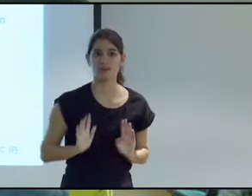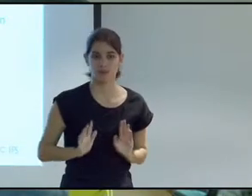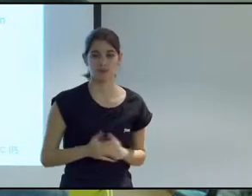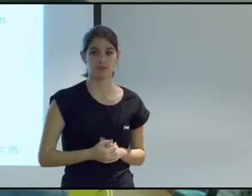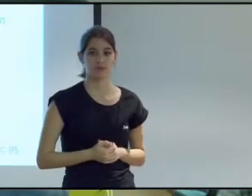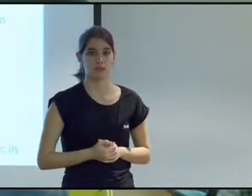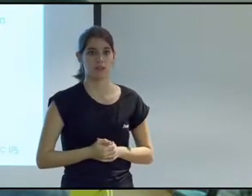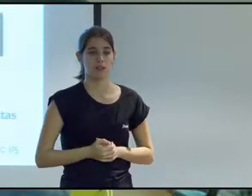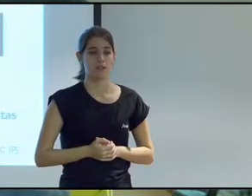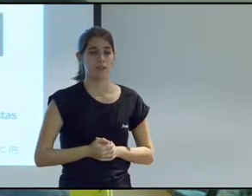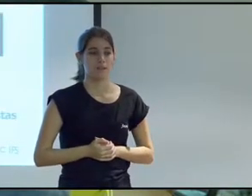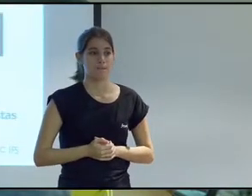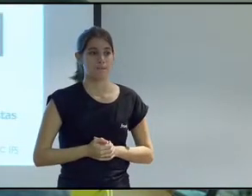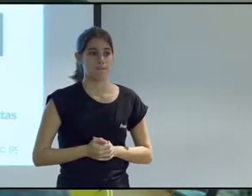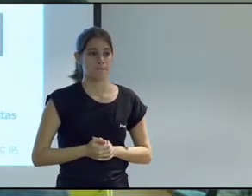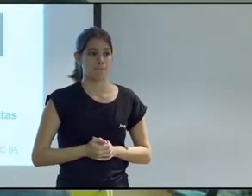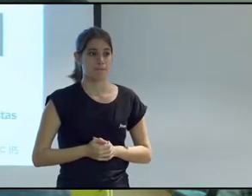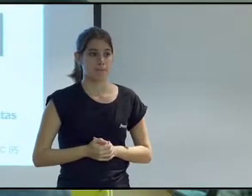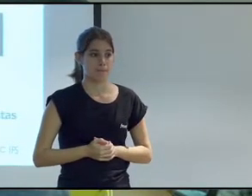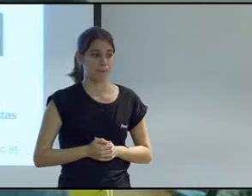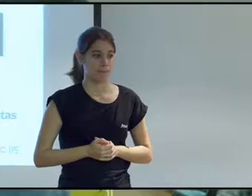as capacities that can be